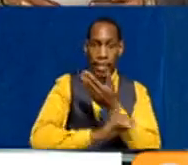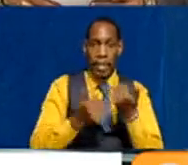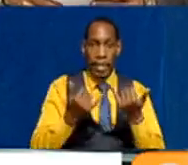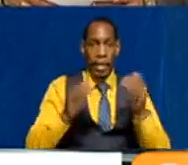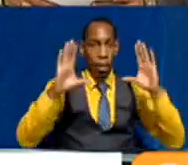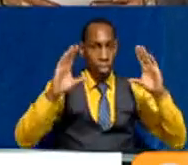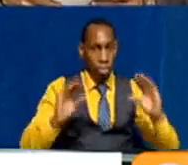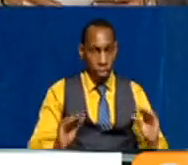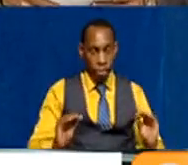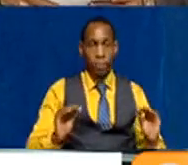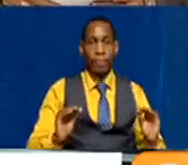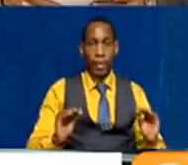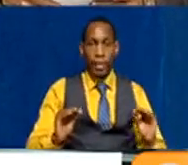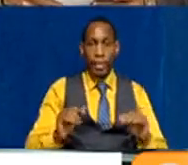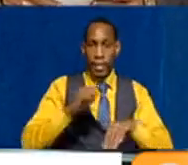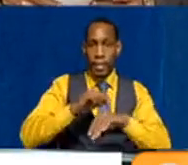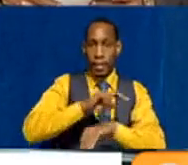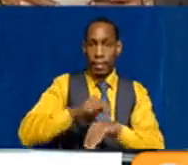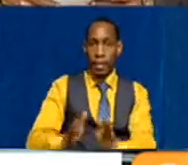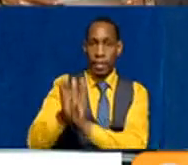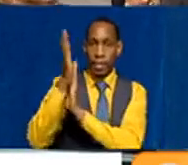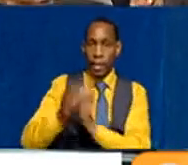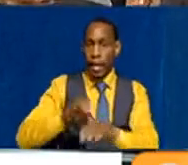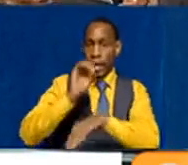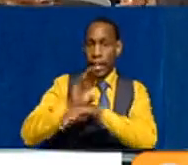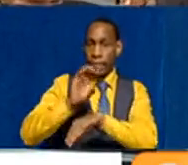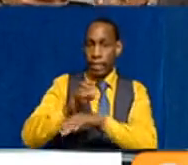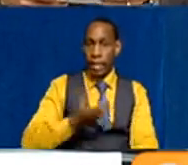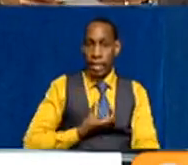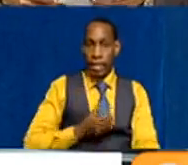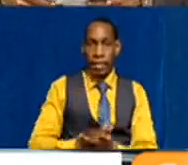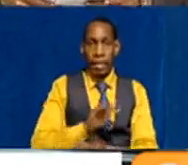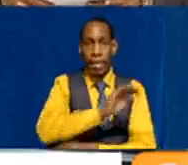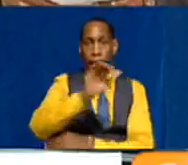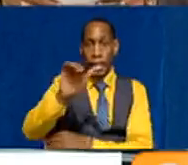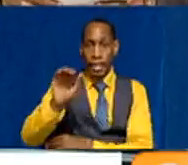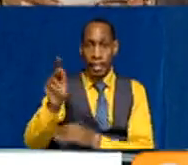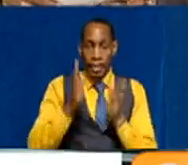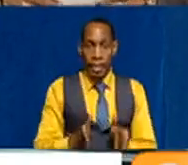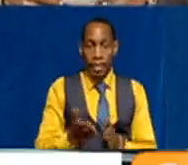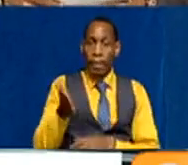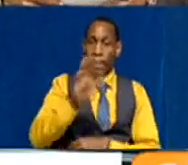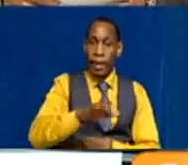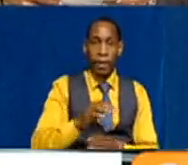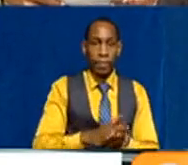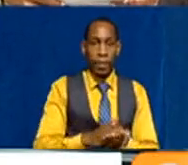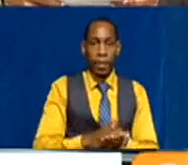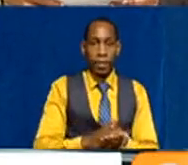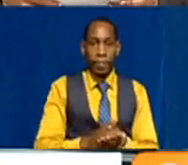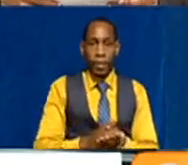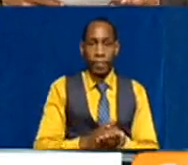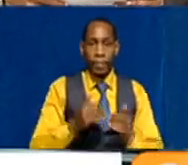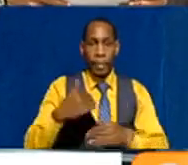since subsided. This comes as the Natl Security Advisory Council calls on Kenyans to resume their daily